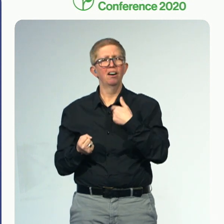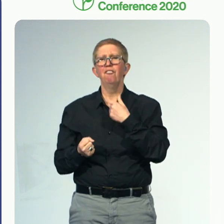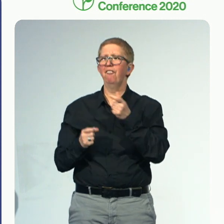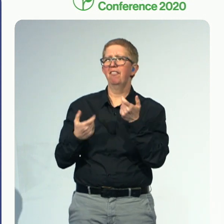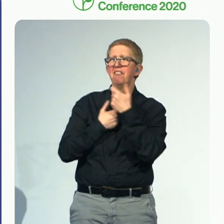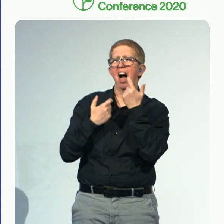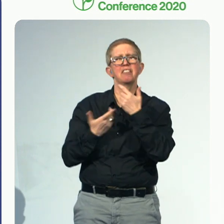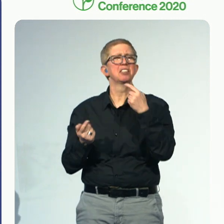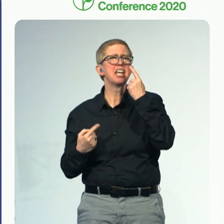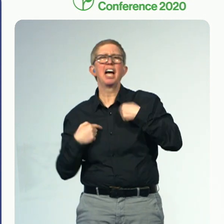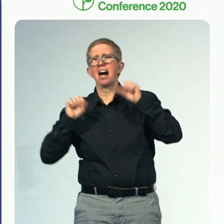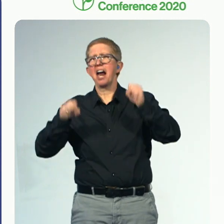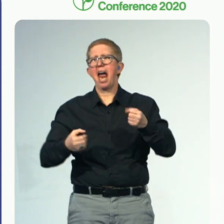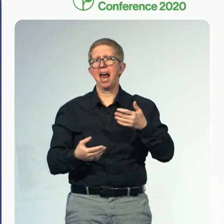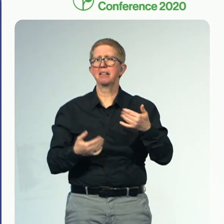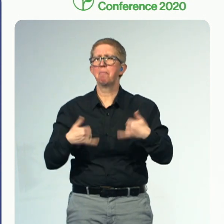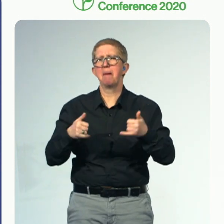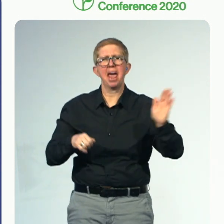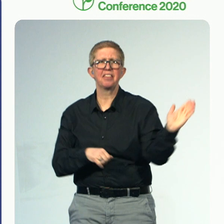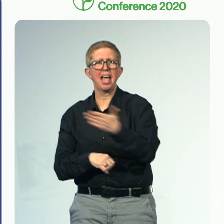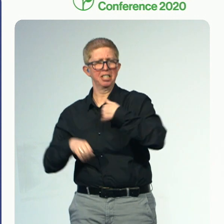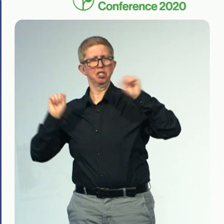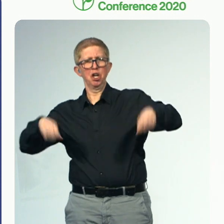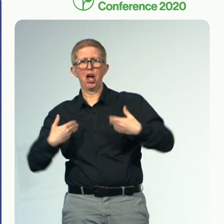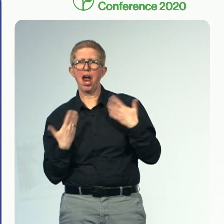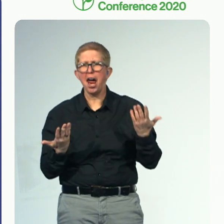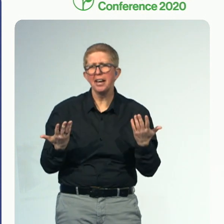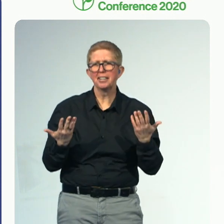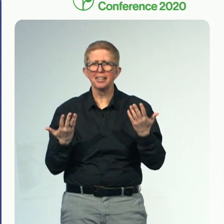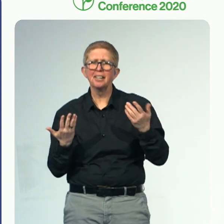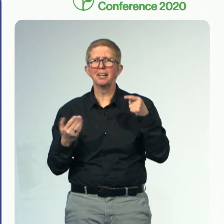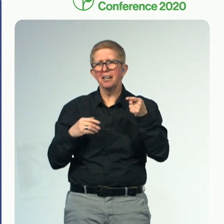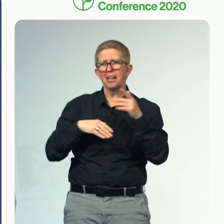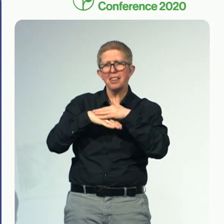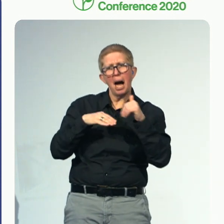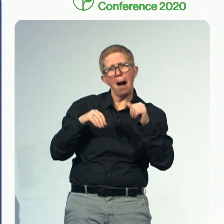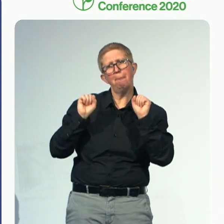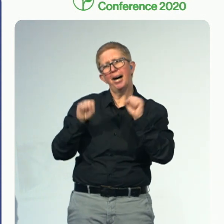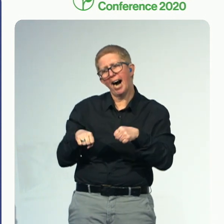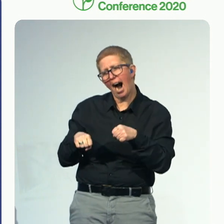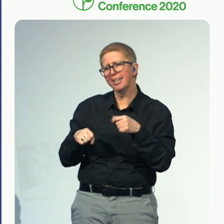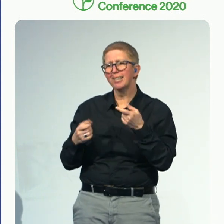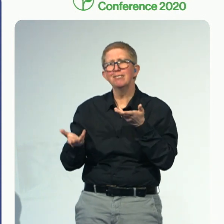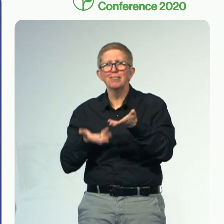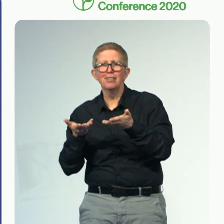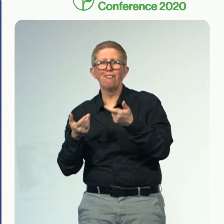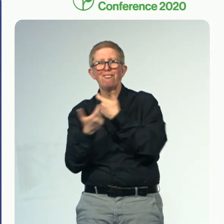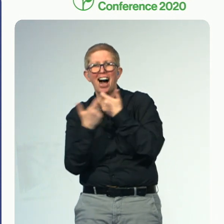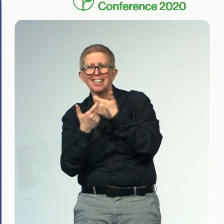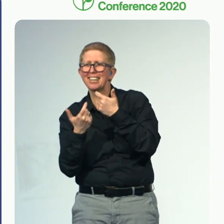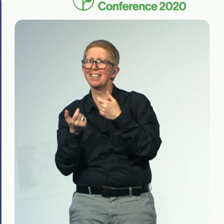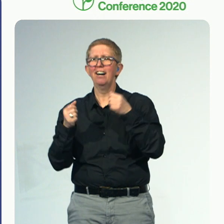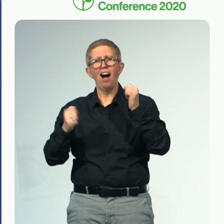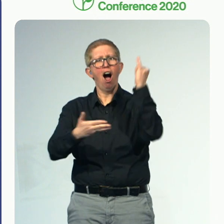curriculum, if it was not just focused on maths and literacy, if it looked at arts as well, that are therapeutic and inadvertently